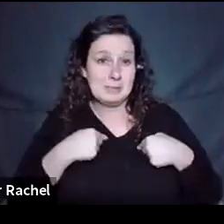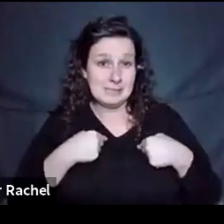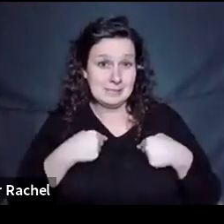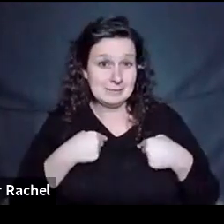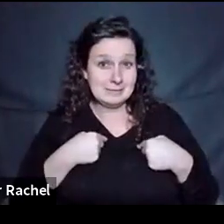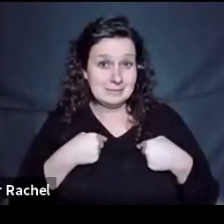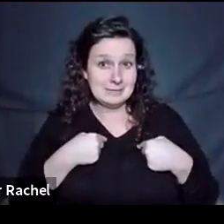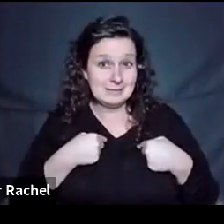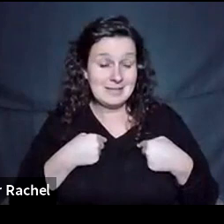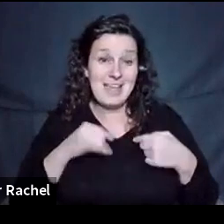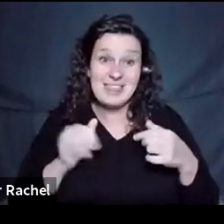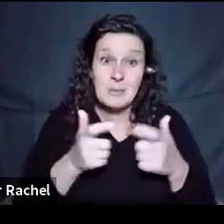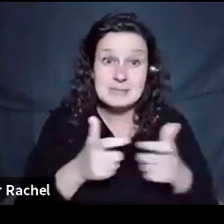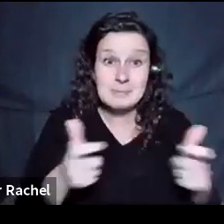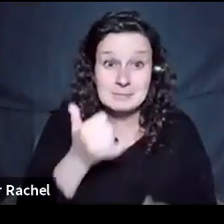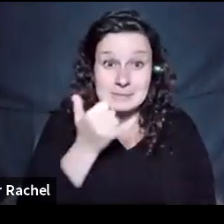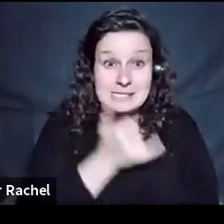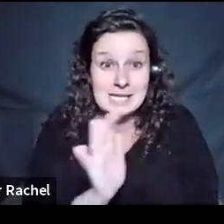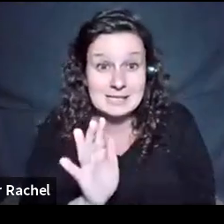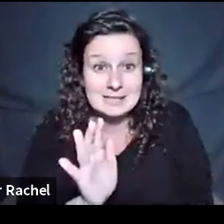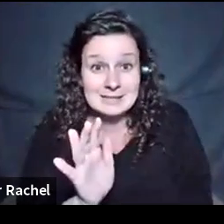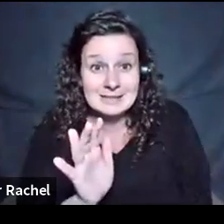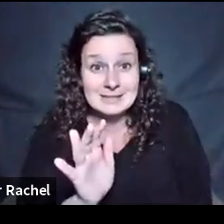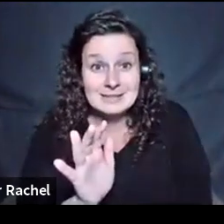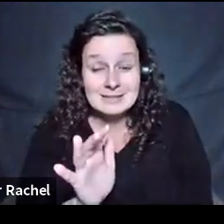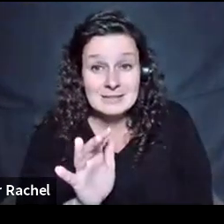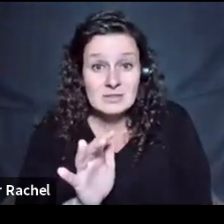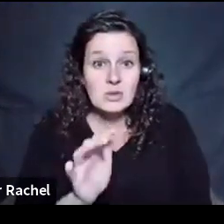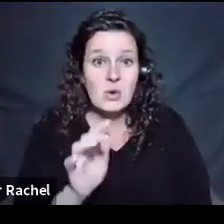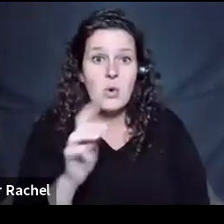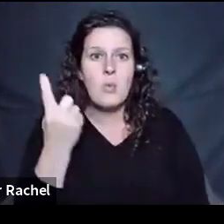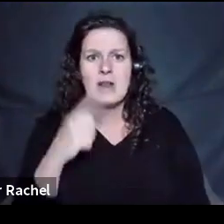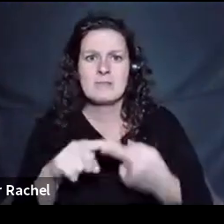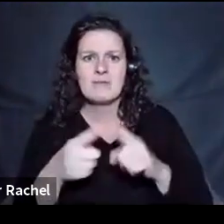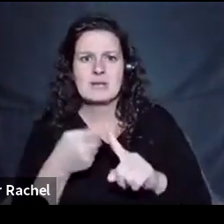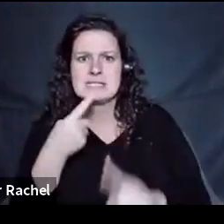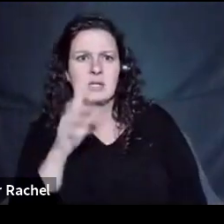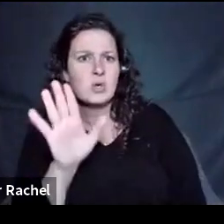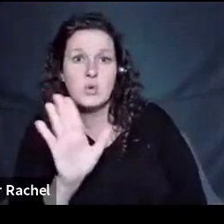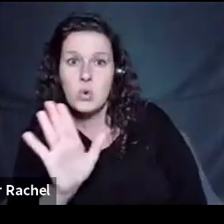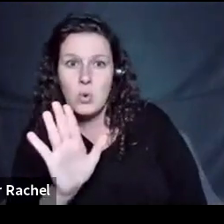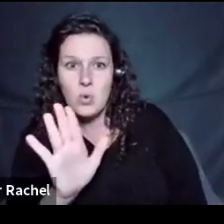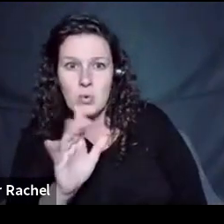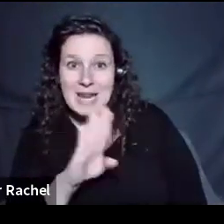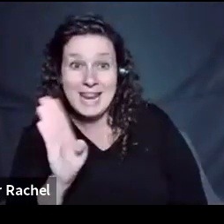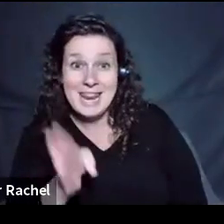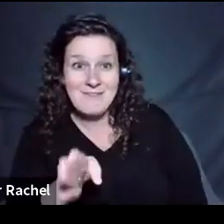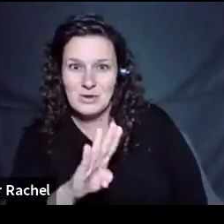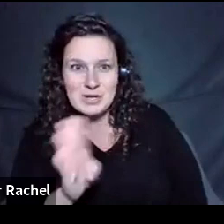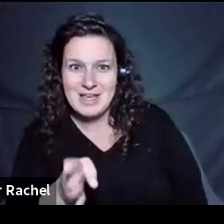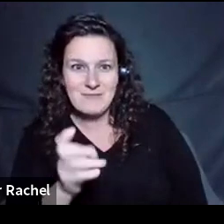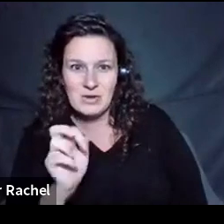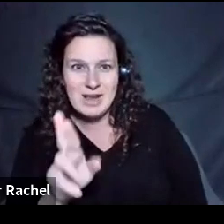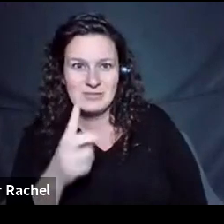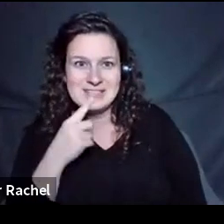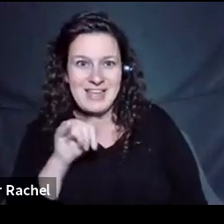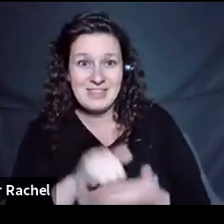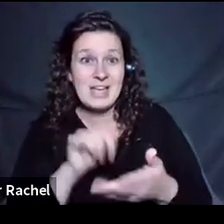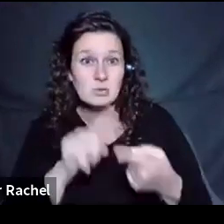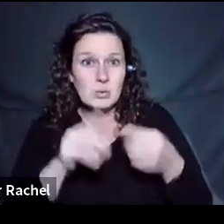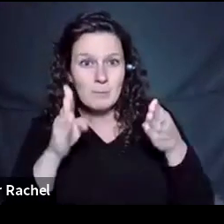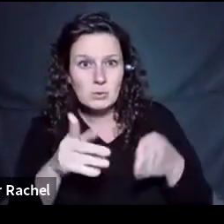was a big mistake. So a friend of mine said, never, ever say that to somebody who's